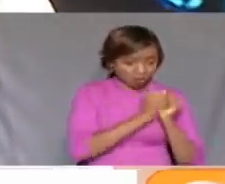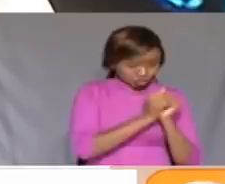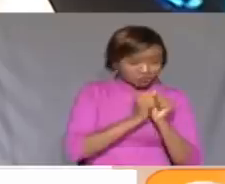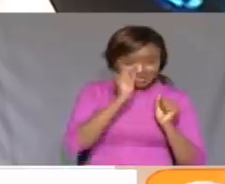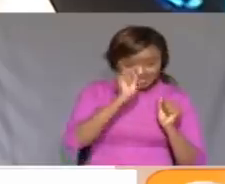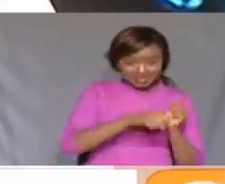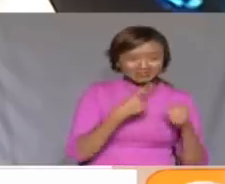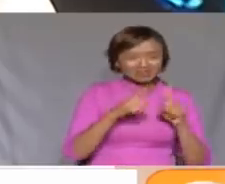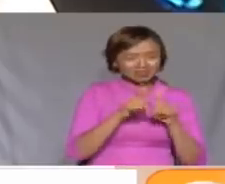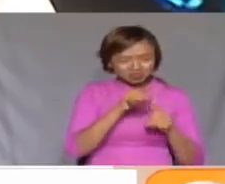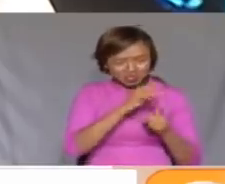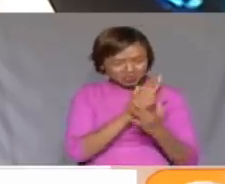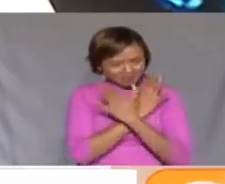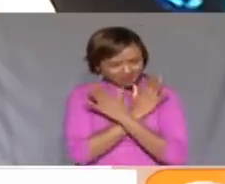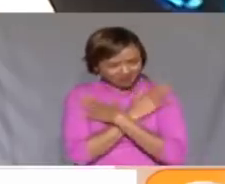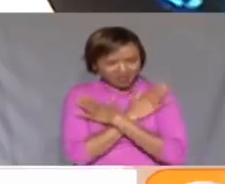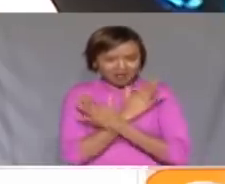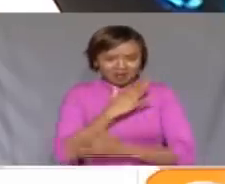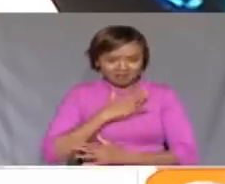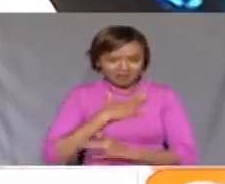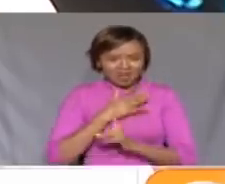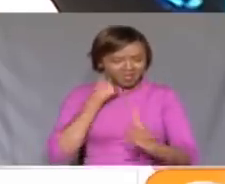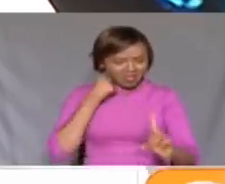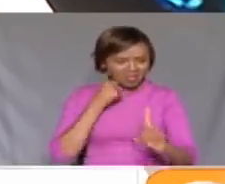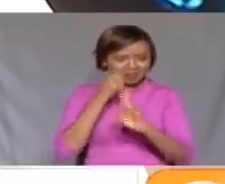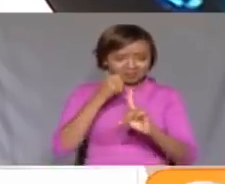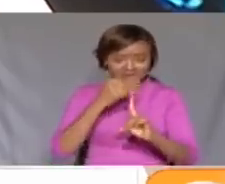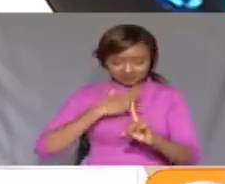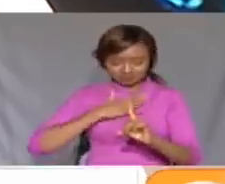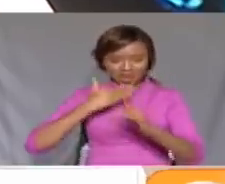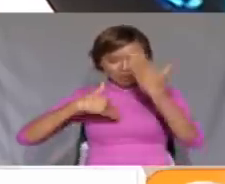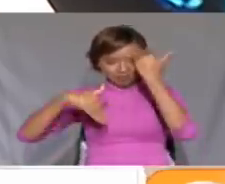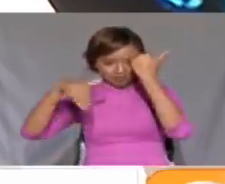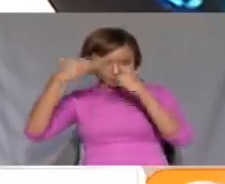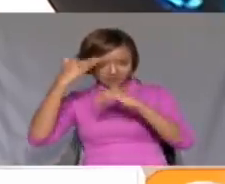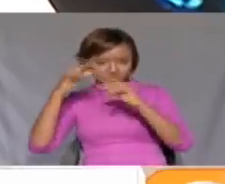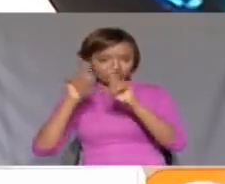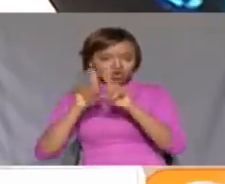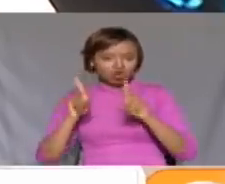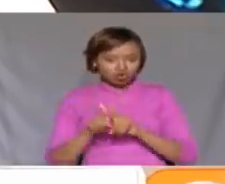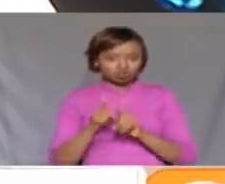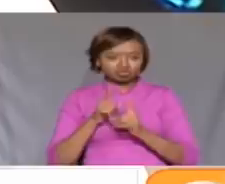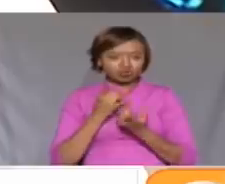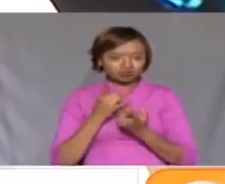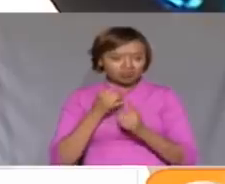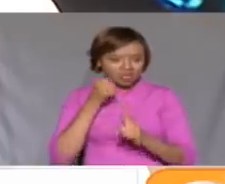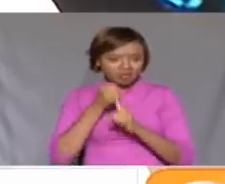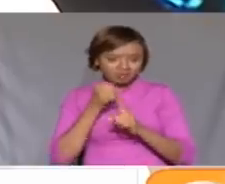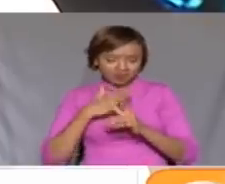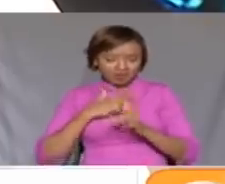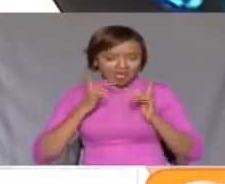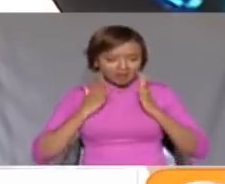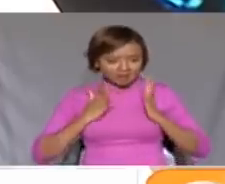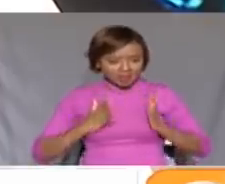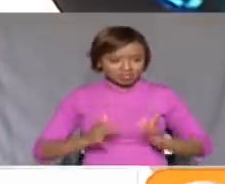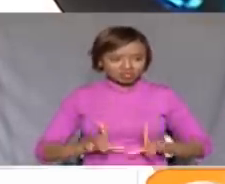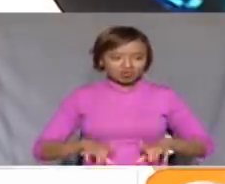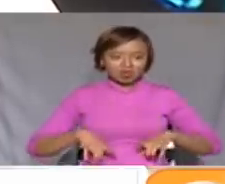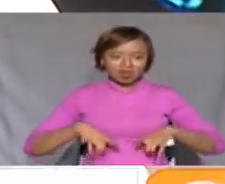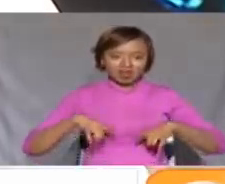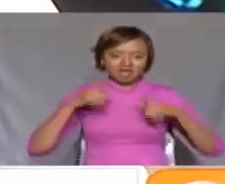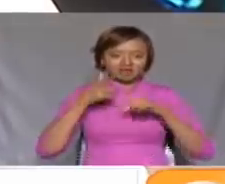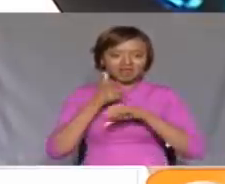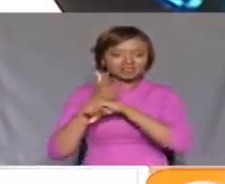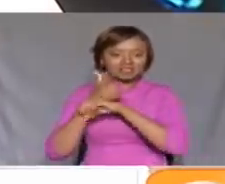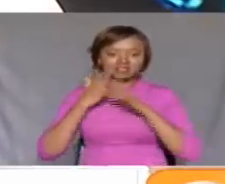person who greatly impacted both my professional as well as personal life as a television